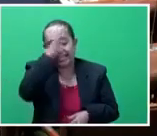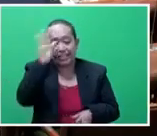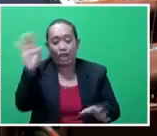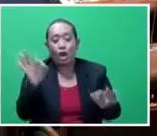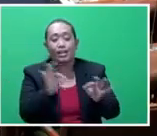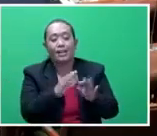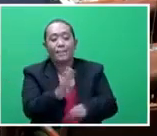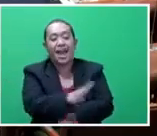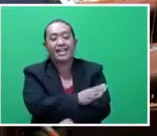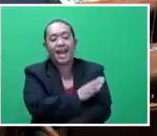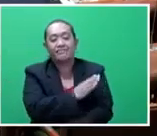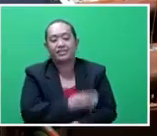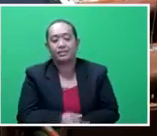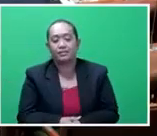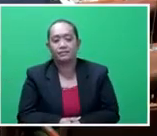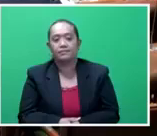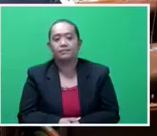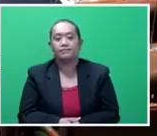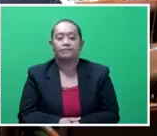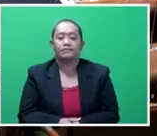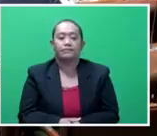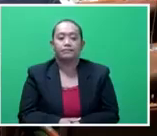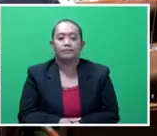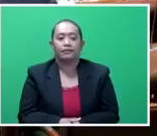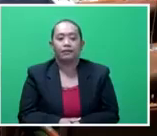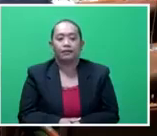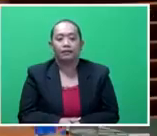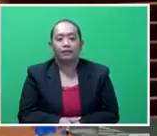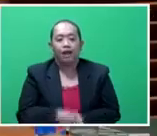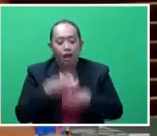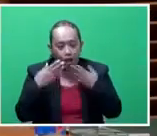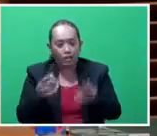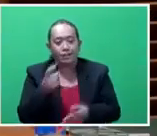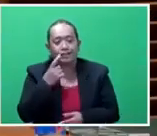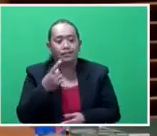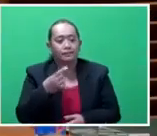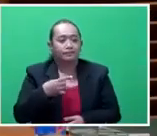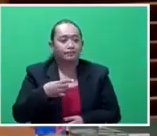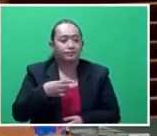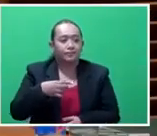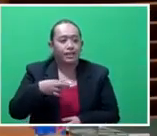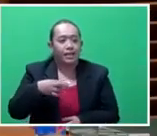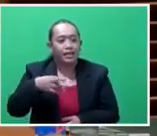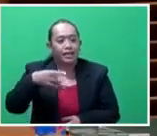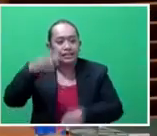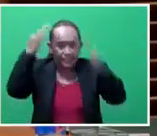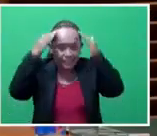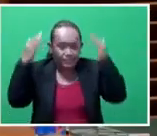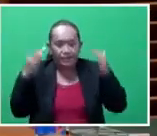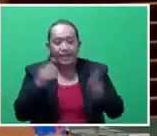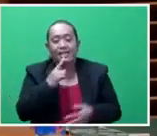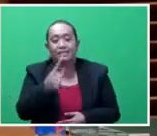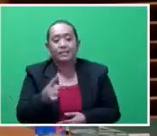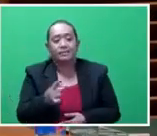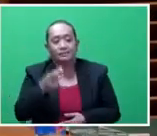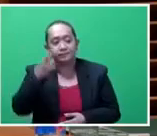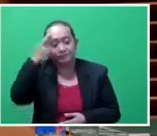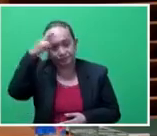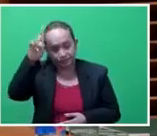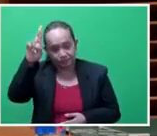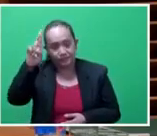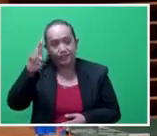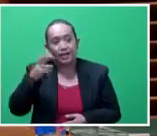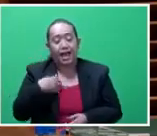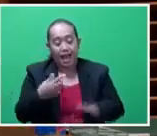114-2021. Thank you, Honourable Speaker, sir. I rise to ask the question registered under my